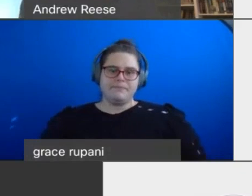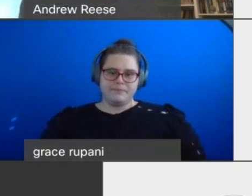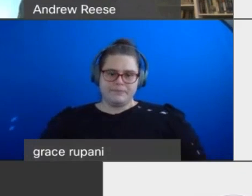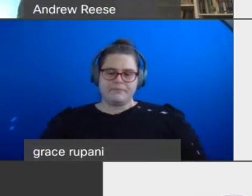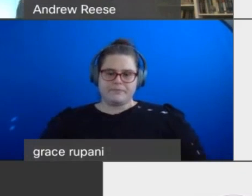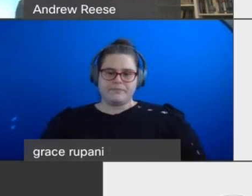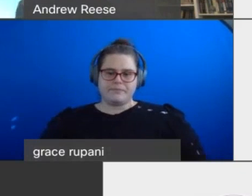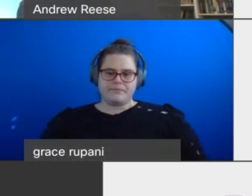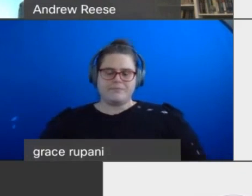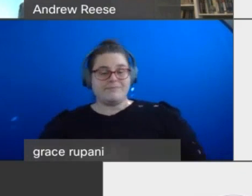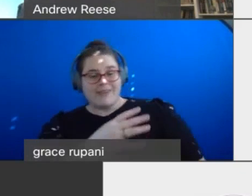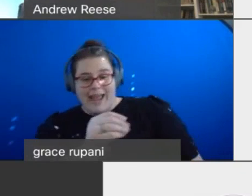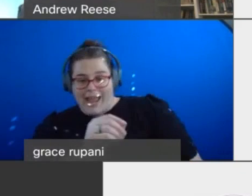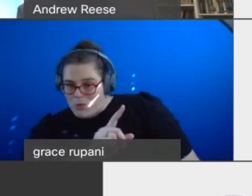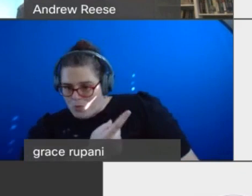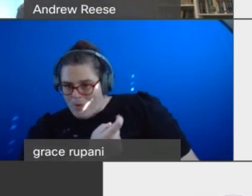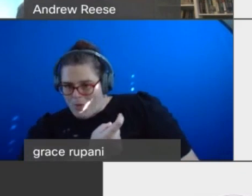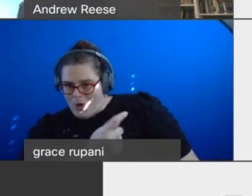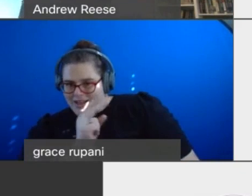And there's one more.